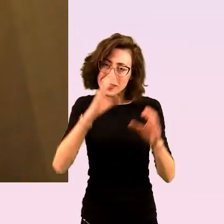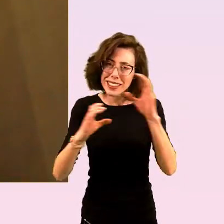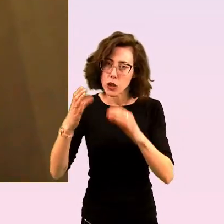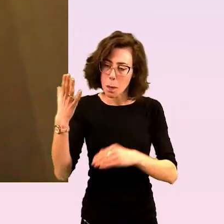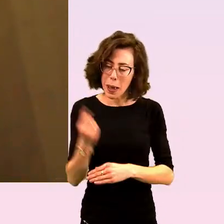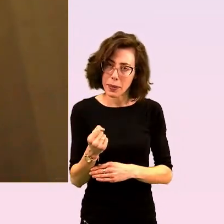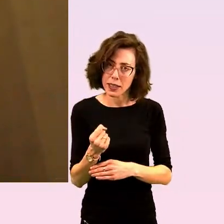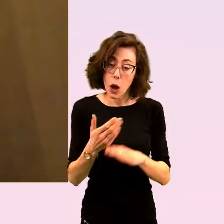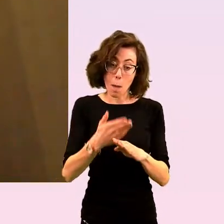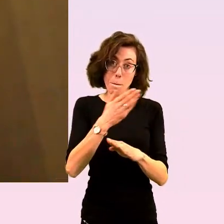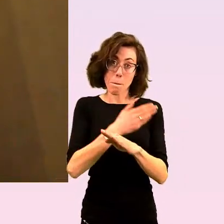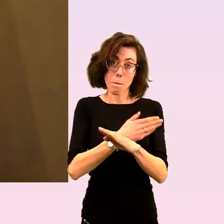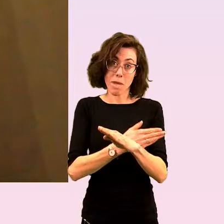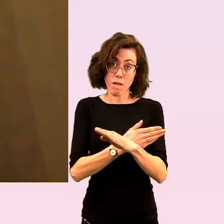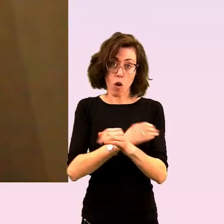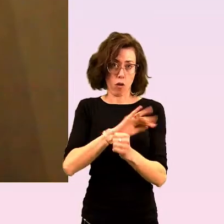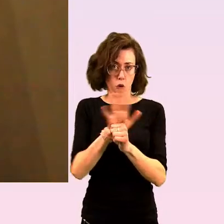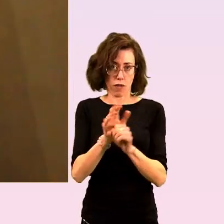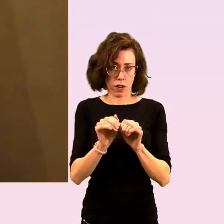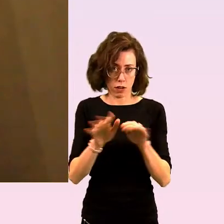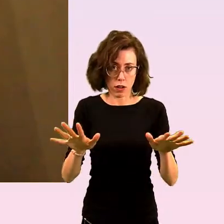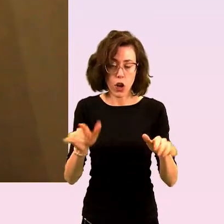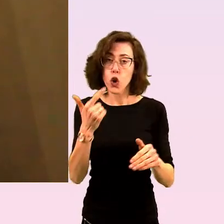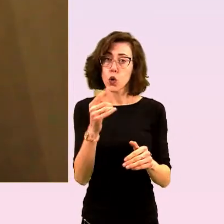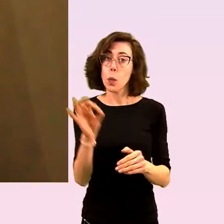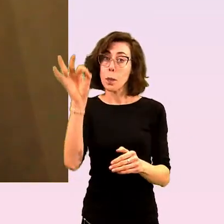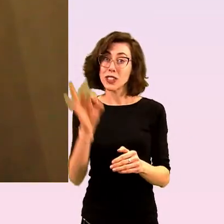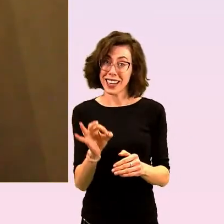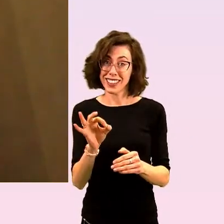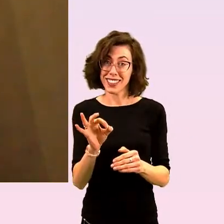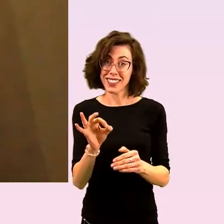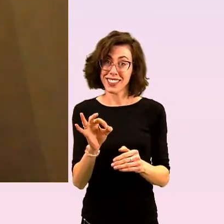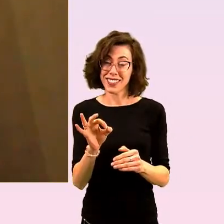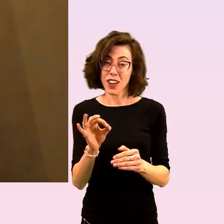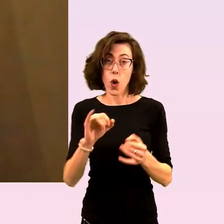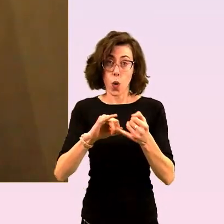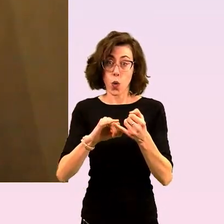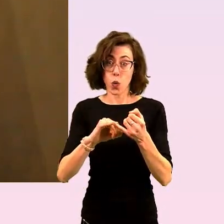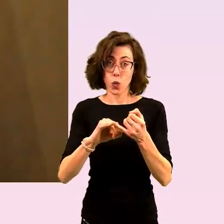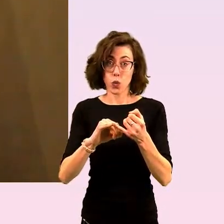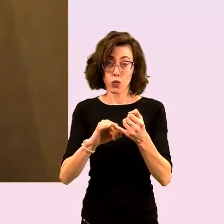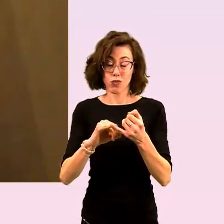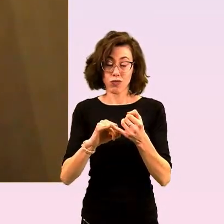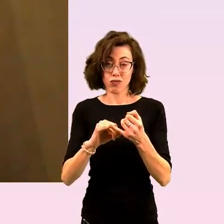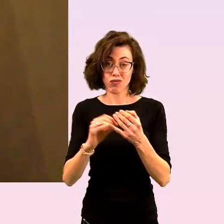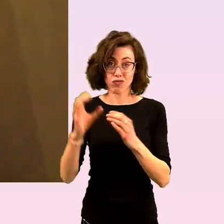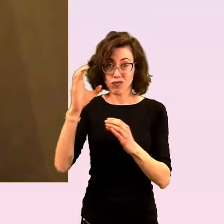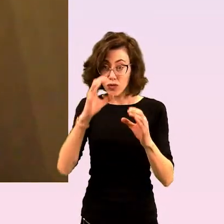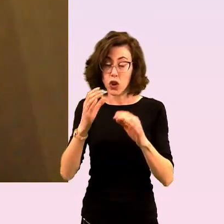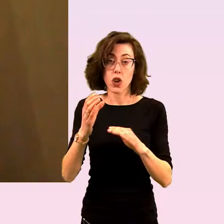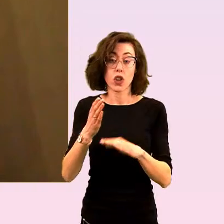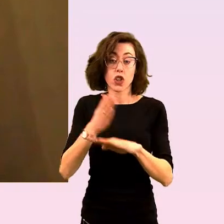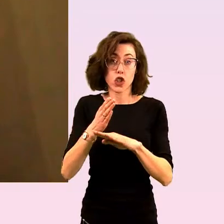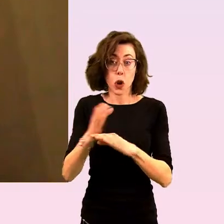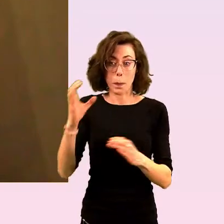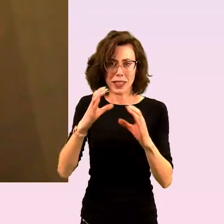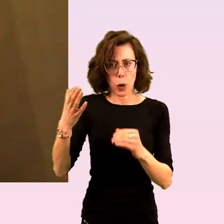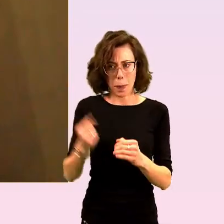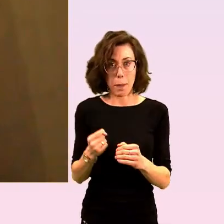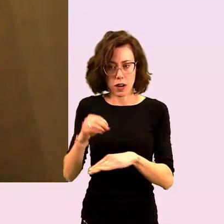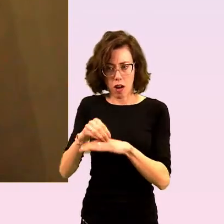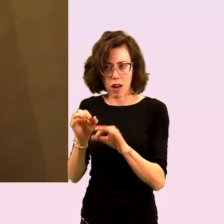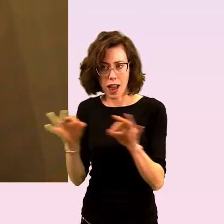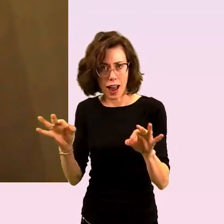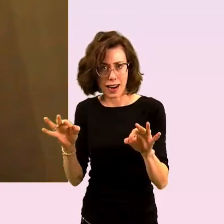had about 2% of job seekers were making their claims online. Now I think it's about 53%. If we think about the